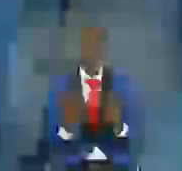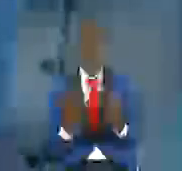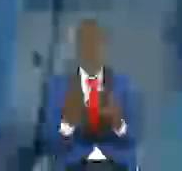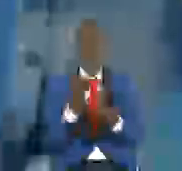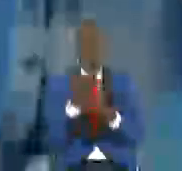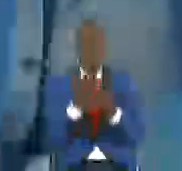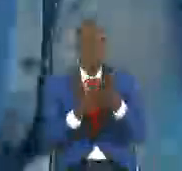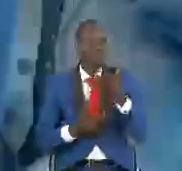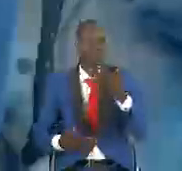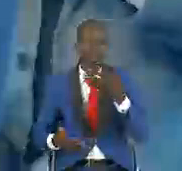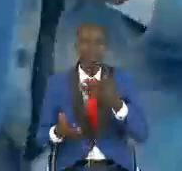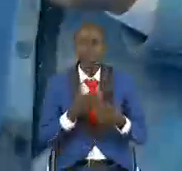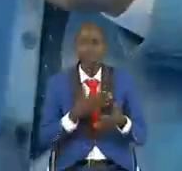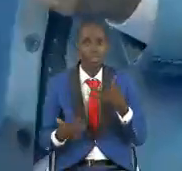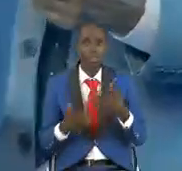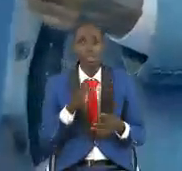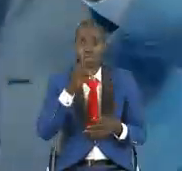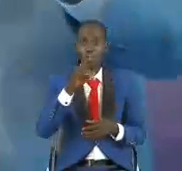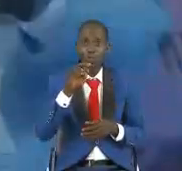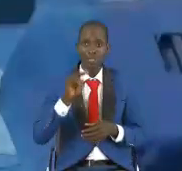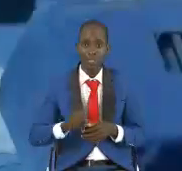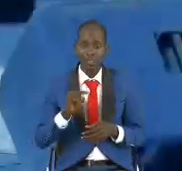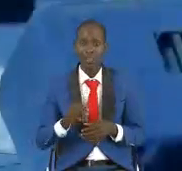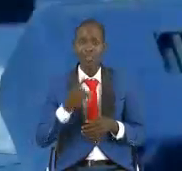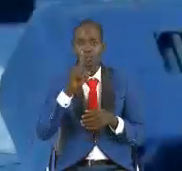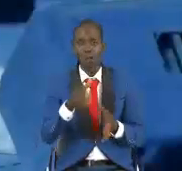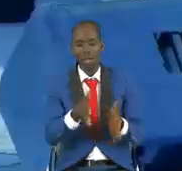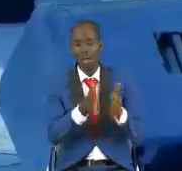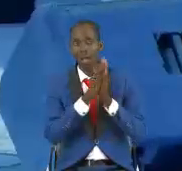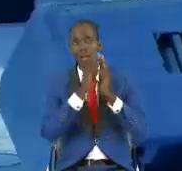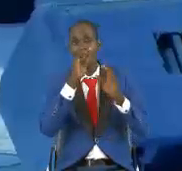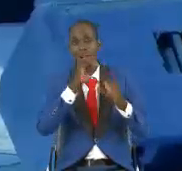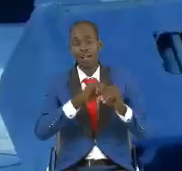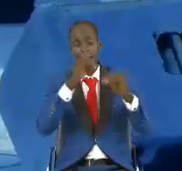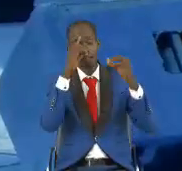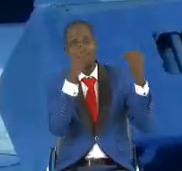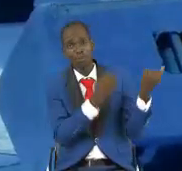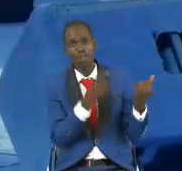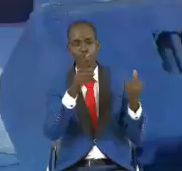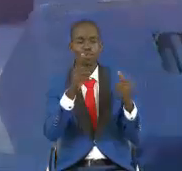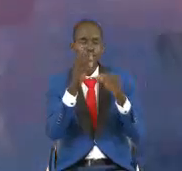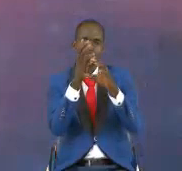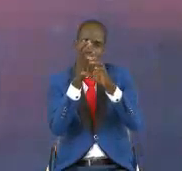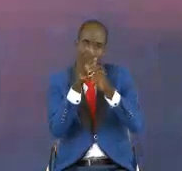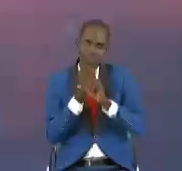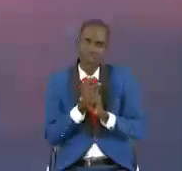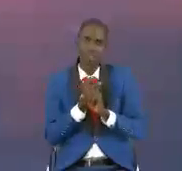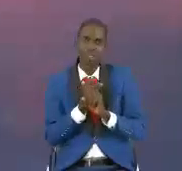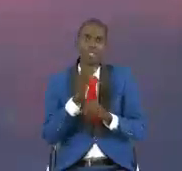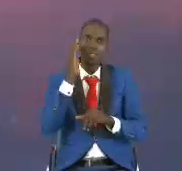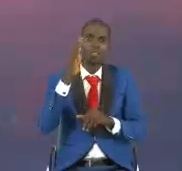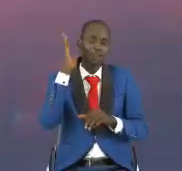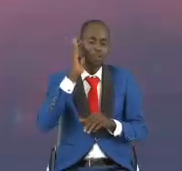Whatsoever you need, you ask in faith, you receive testimony in your